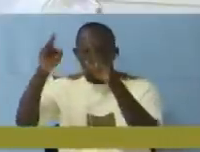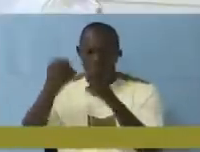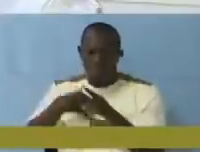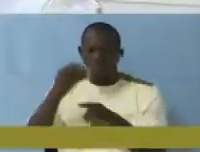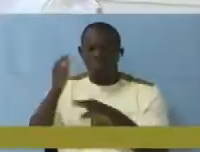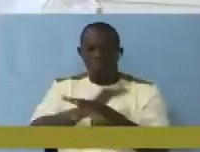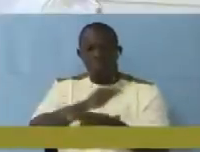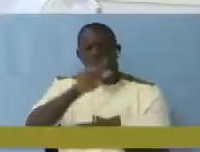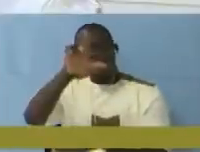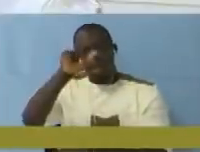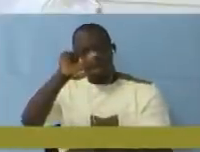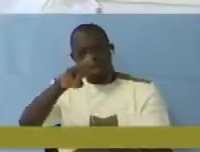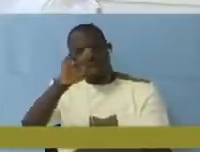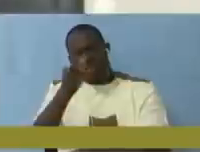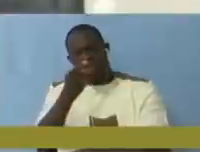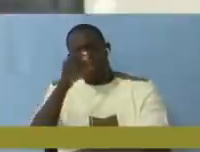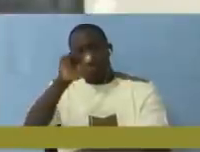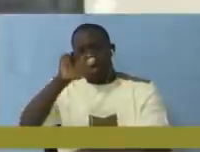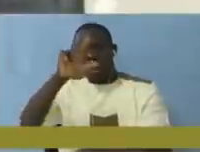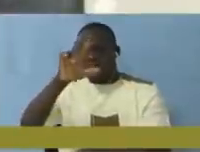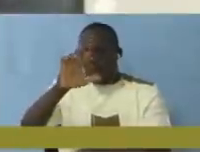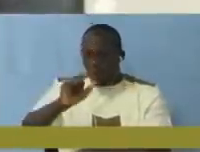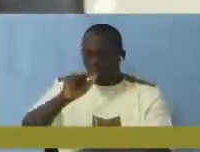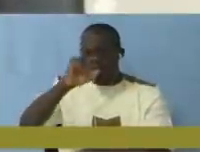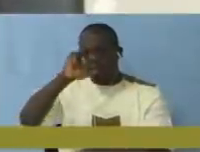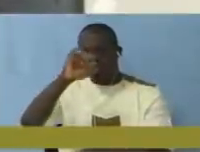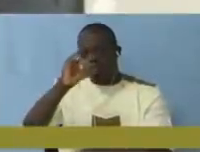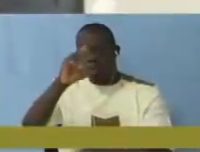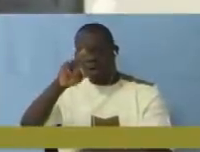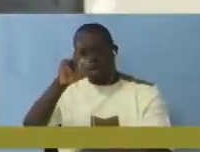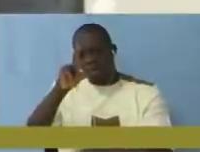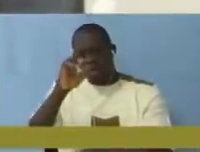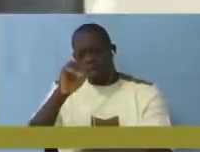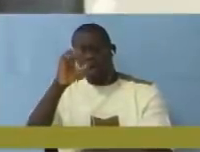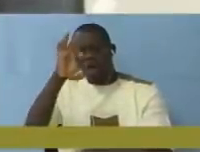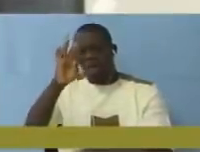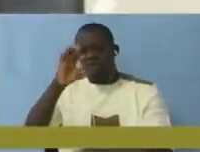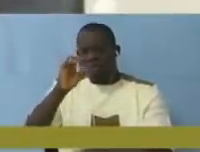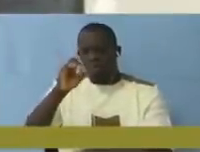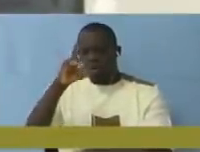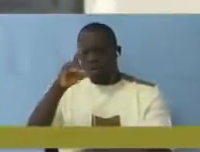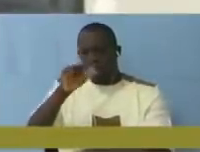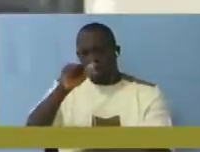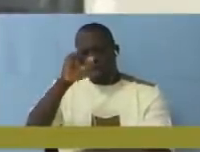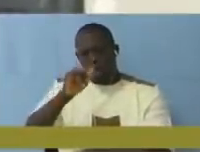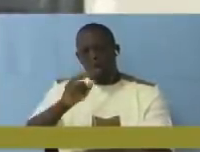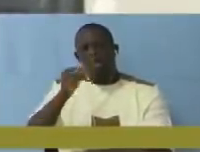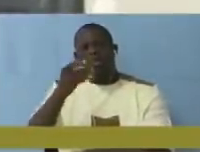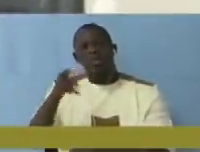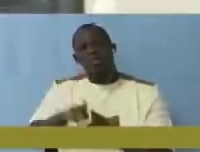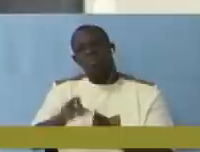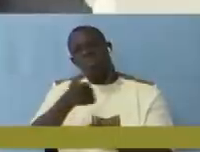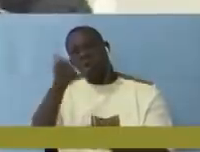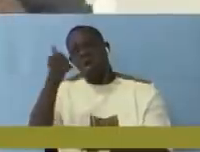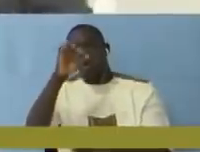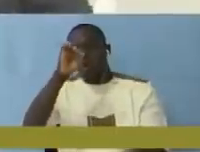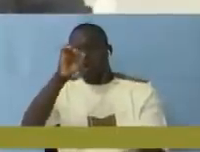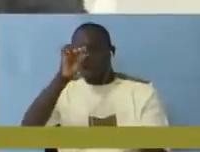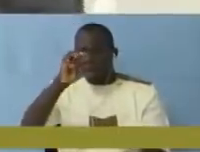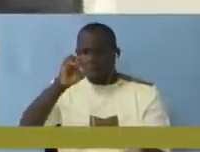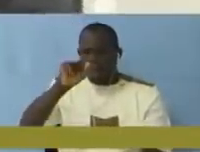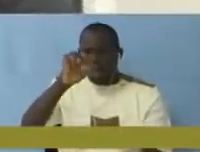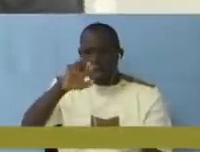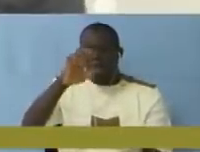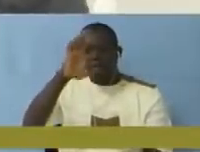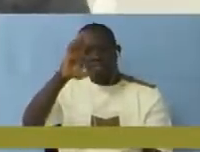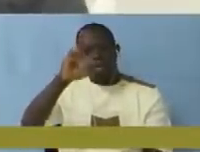kan Lang Hawa Sonko, lang hawa sonko Fode Sise, fode sise Sirif BI, sirif biay and Omar Ba. ani omar ba That's what you